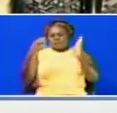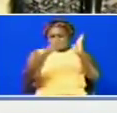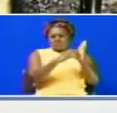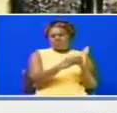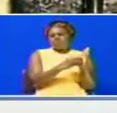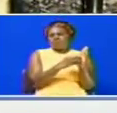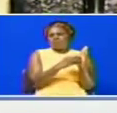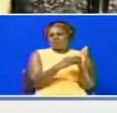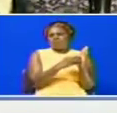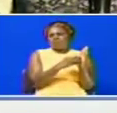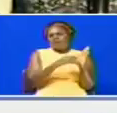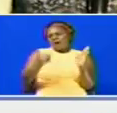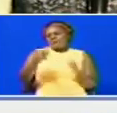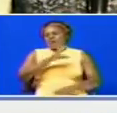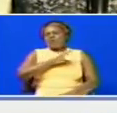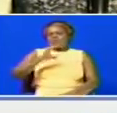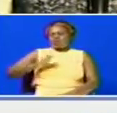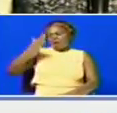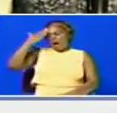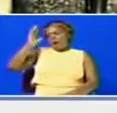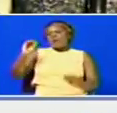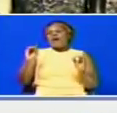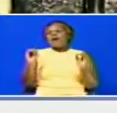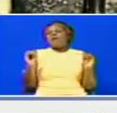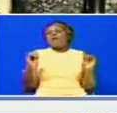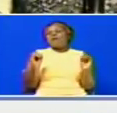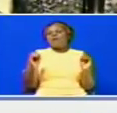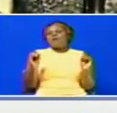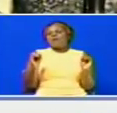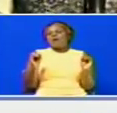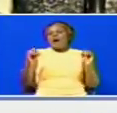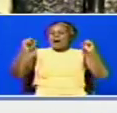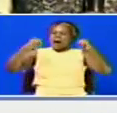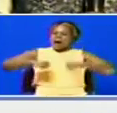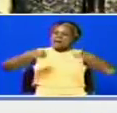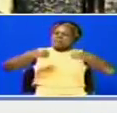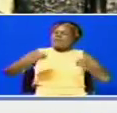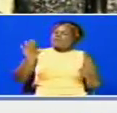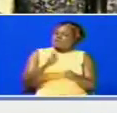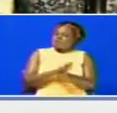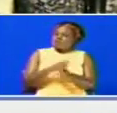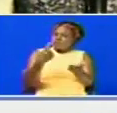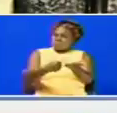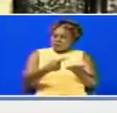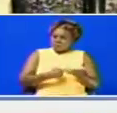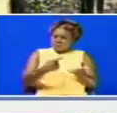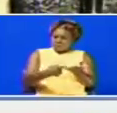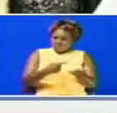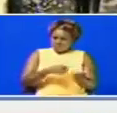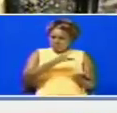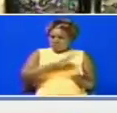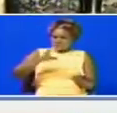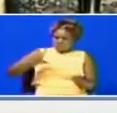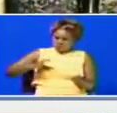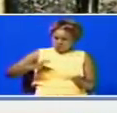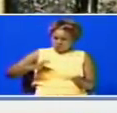tweet, which other commissioners were not aware about, was it a collective figure that was discussed by the commission, was informed